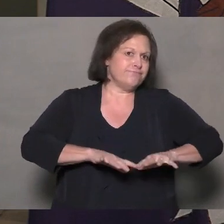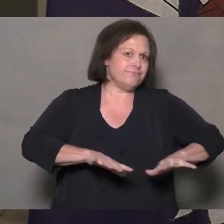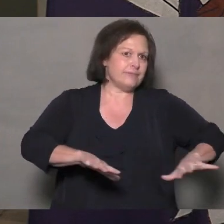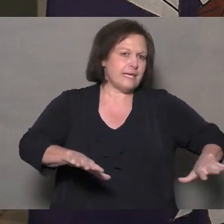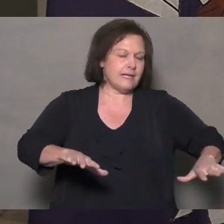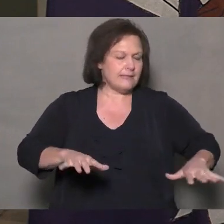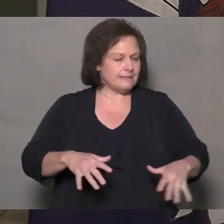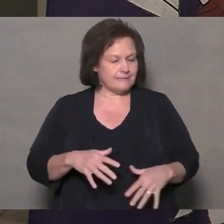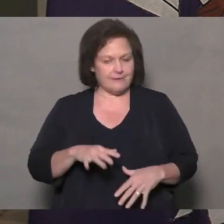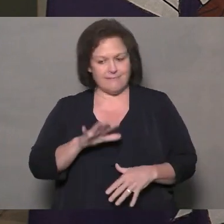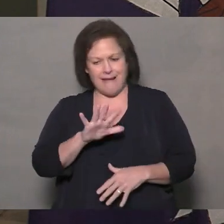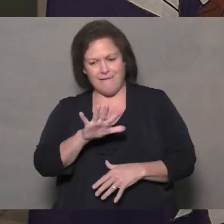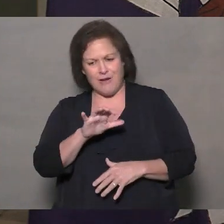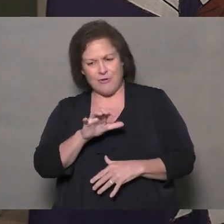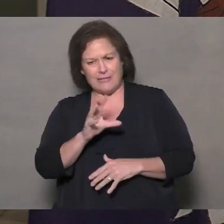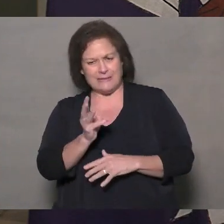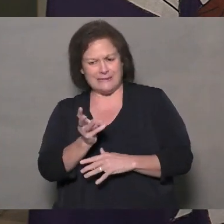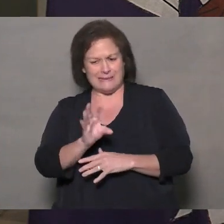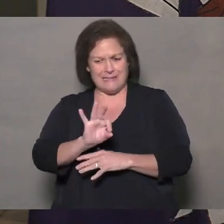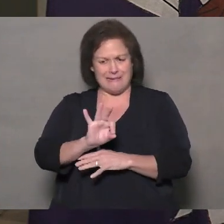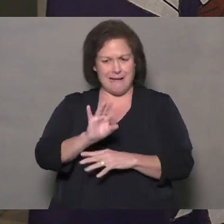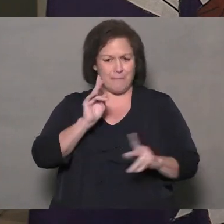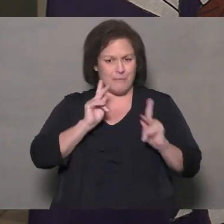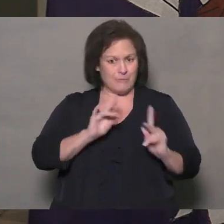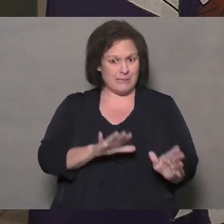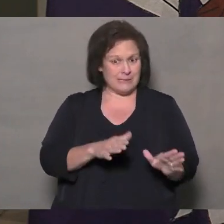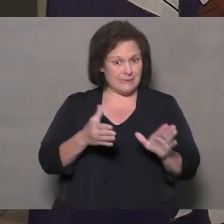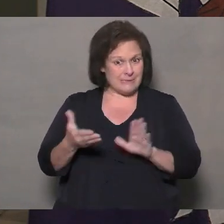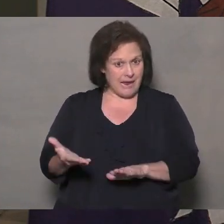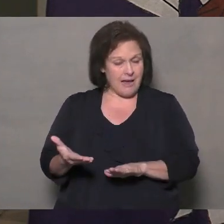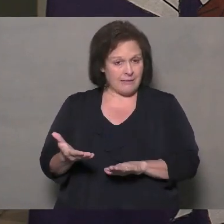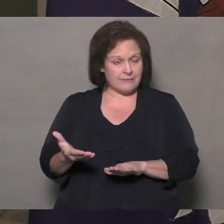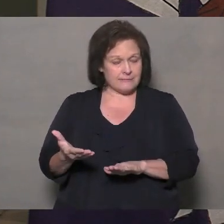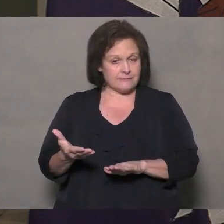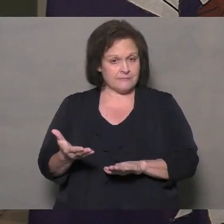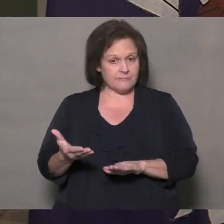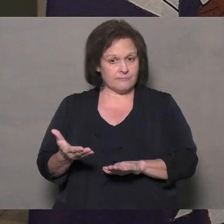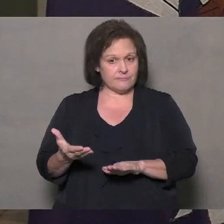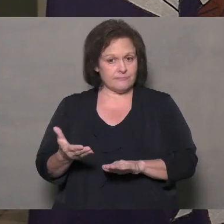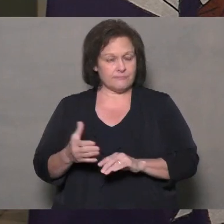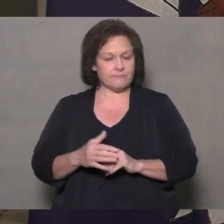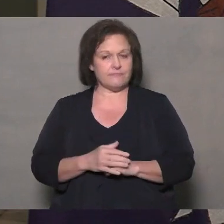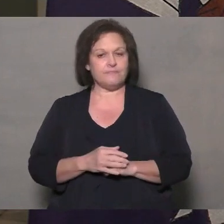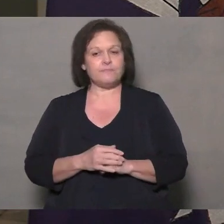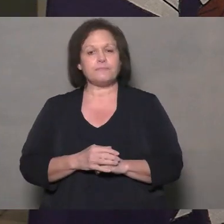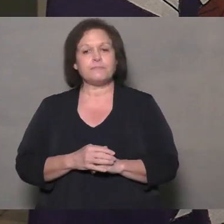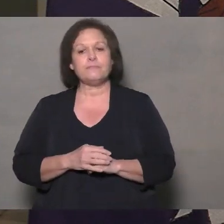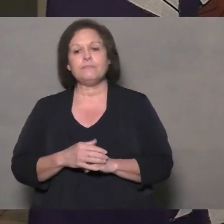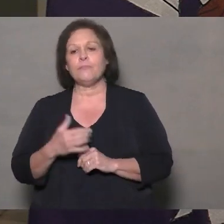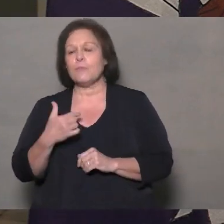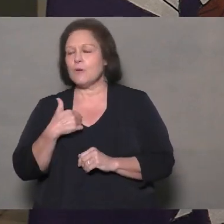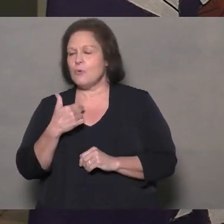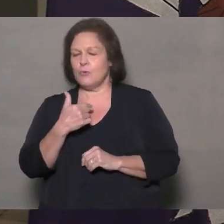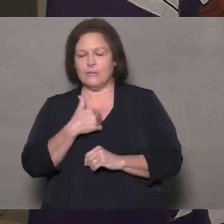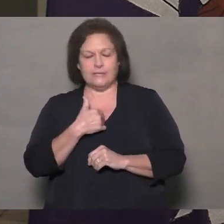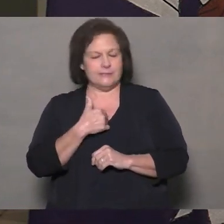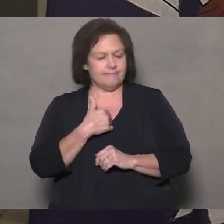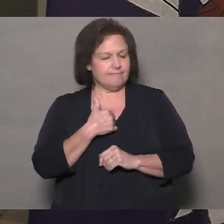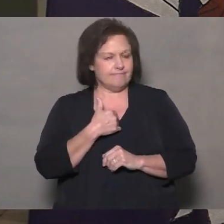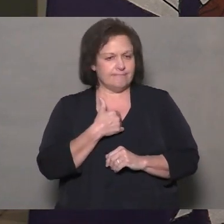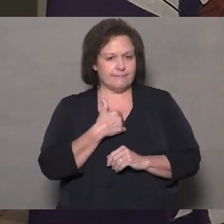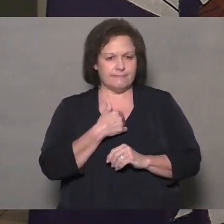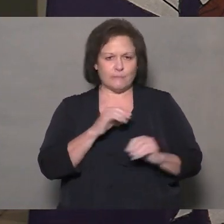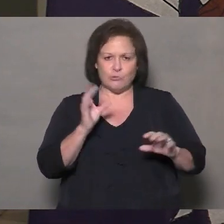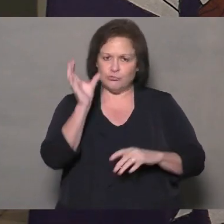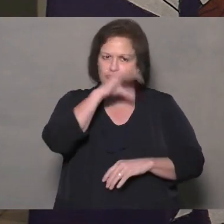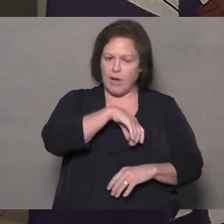of 569 members of our community. We are no strangers in our city